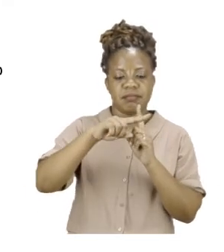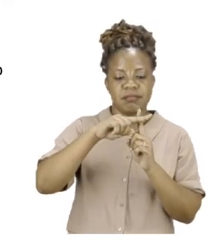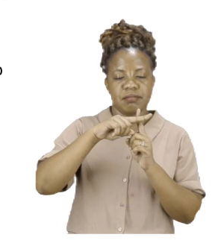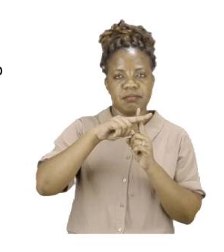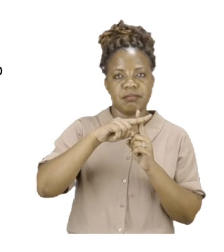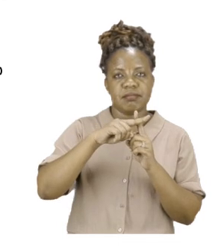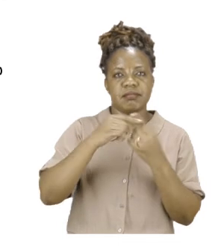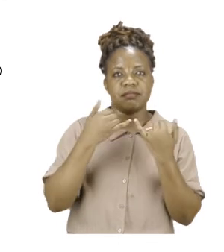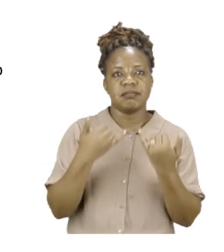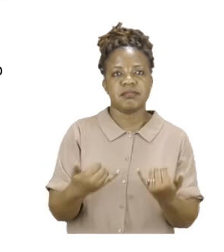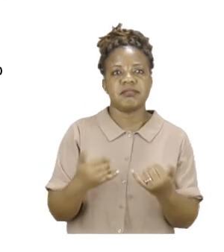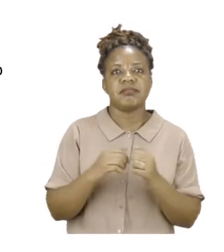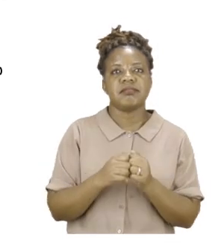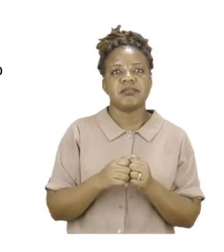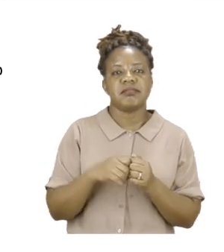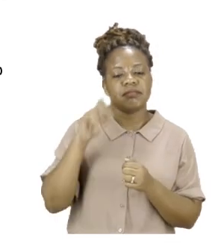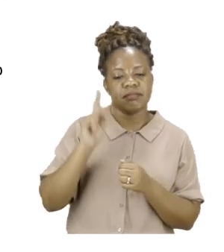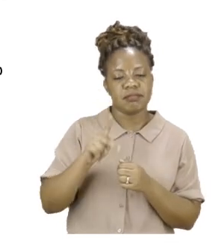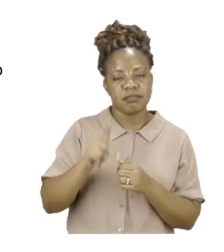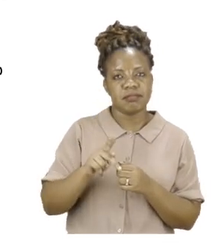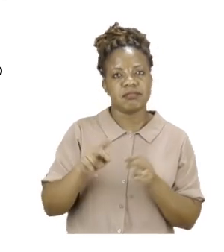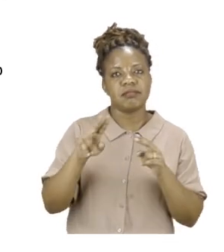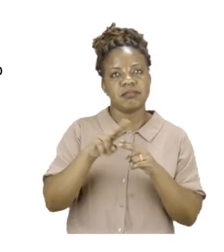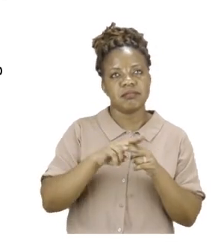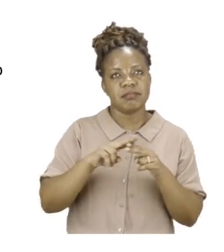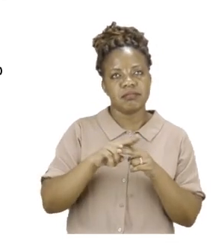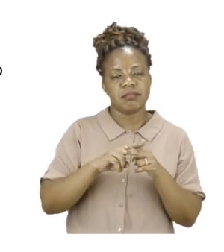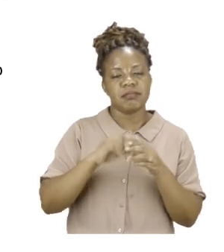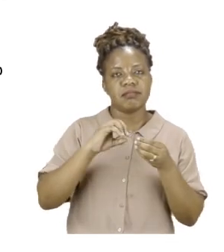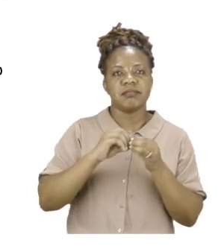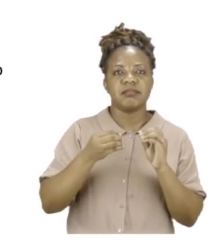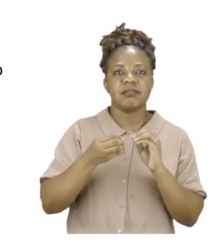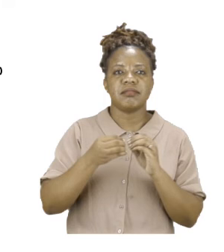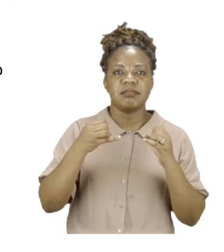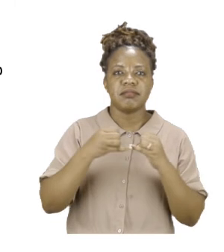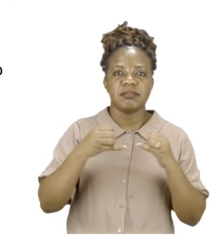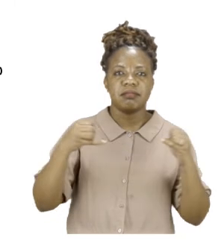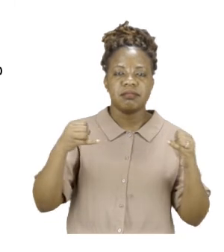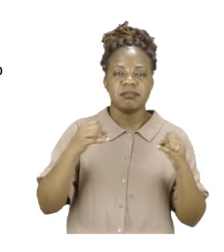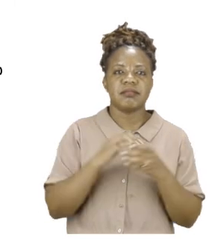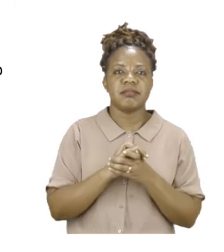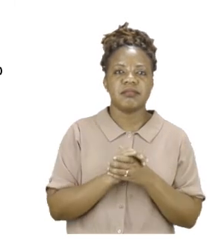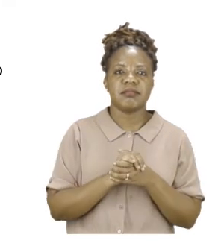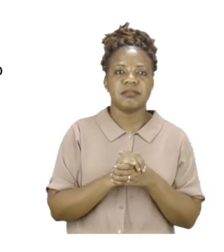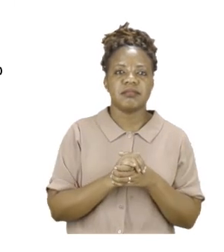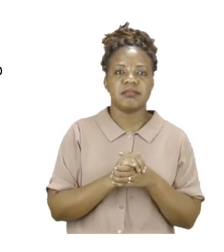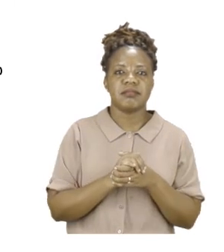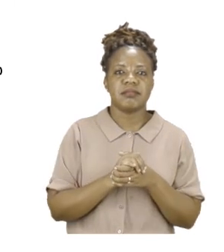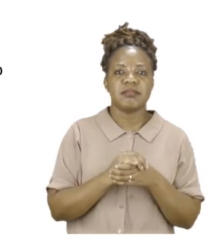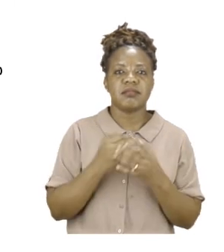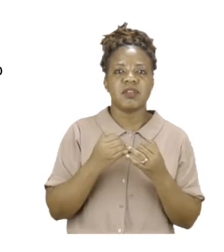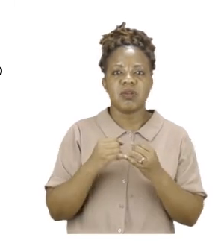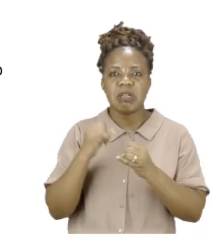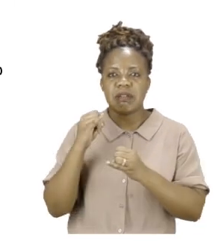going to finish them and make sure that they're correct. In this case, we are going to be doing the last one